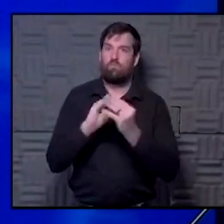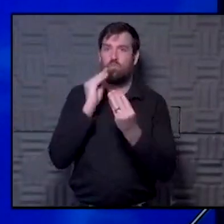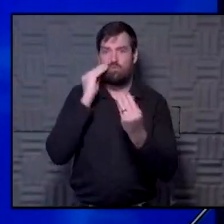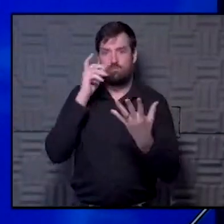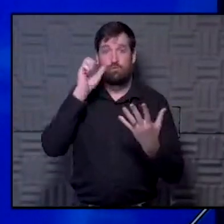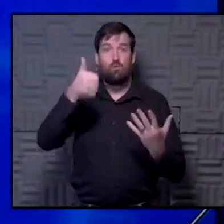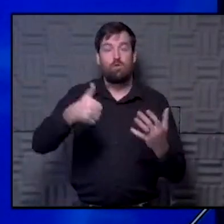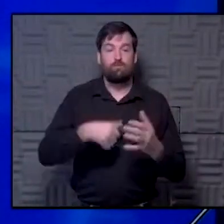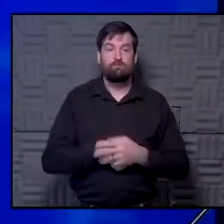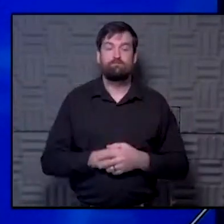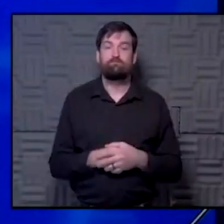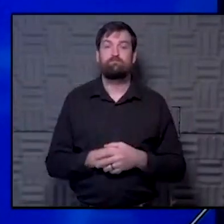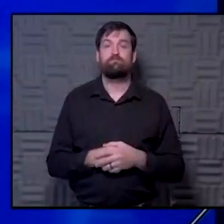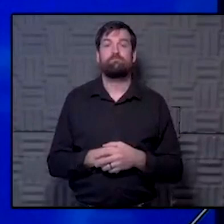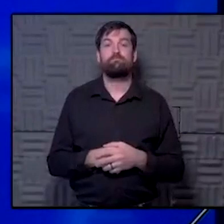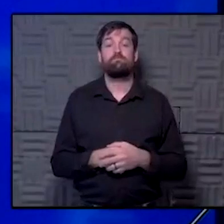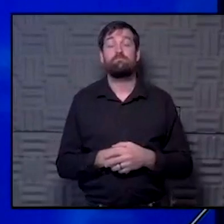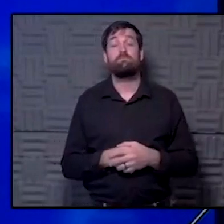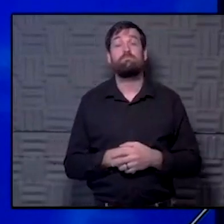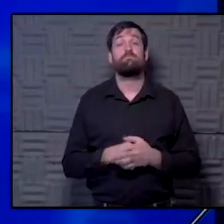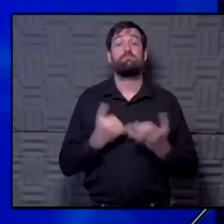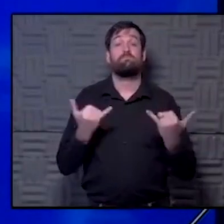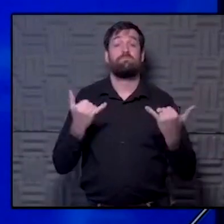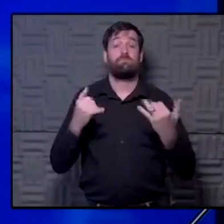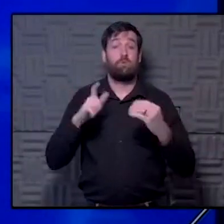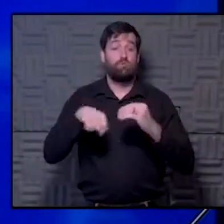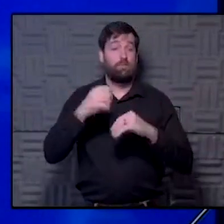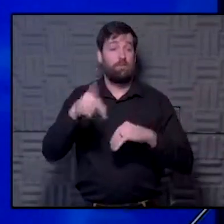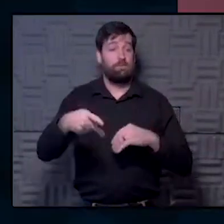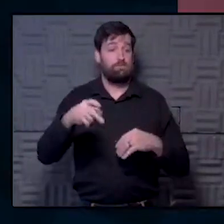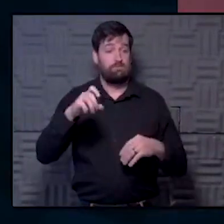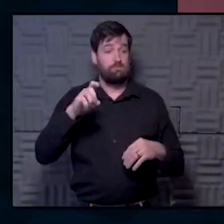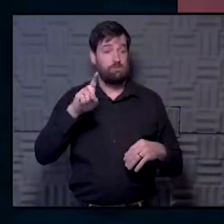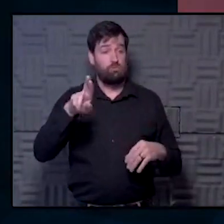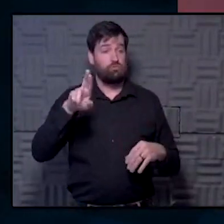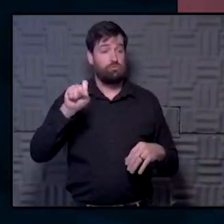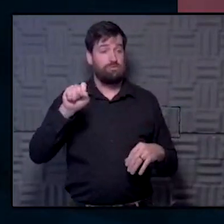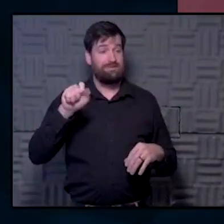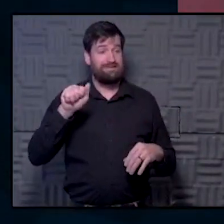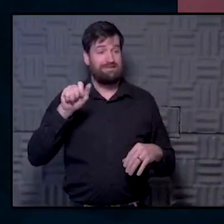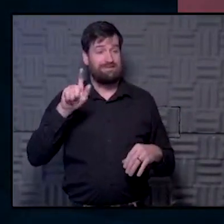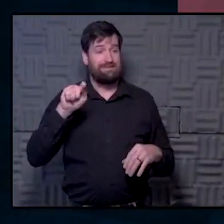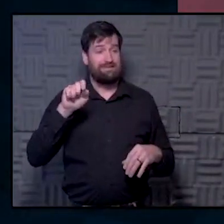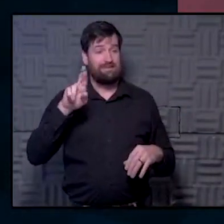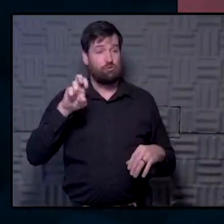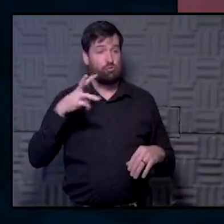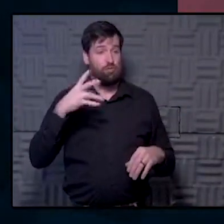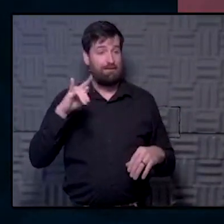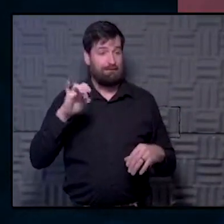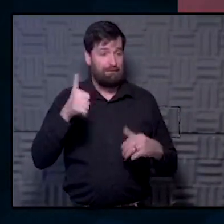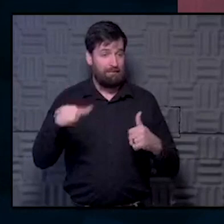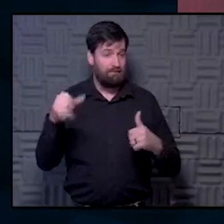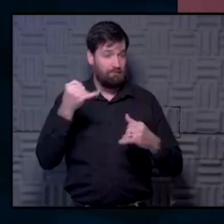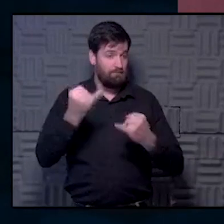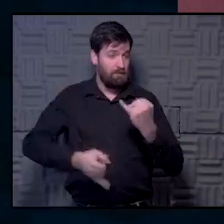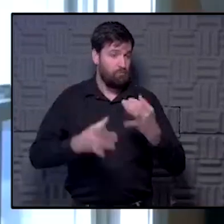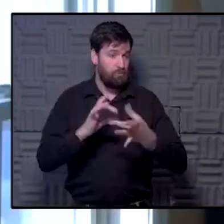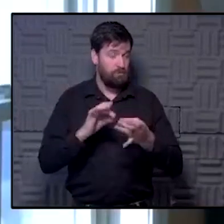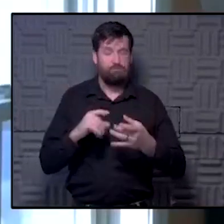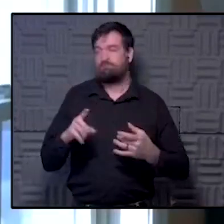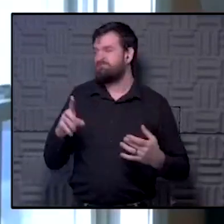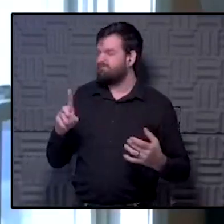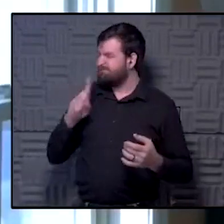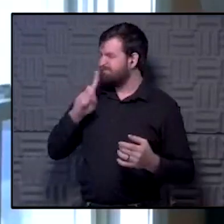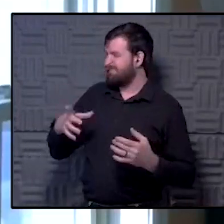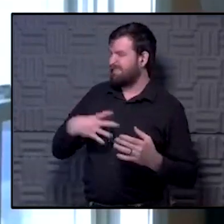tomorrow. As we wrap up this morning, Dr. Satterwhite, any final thoughts? No, I really like we're